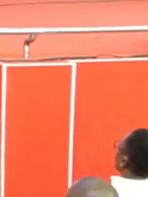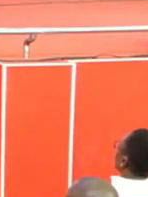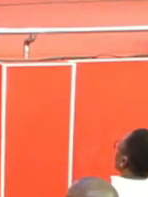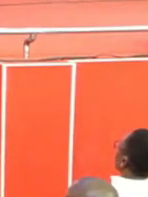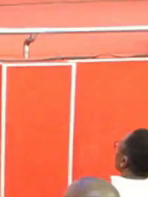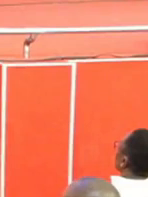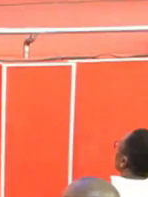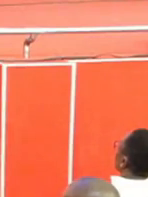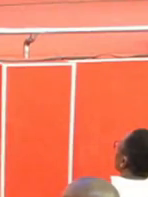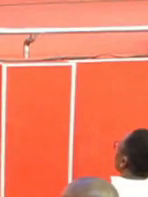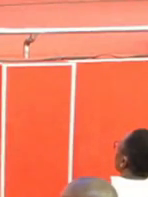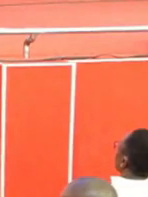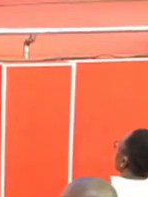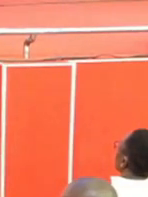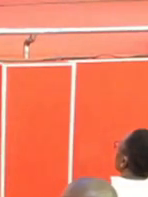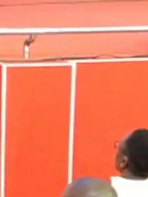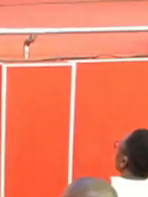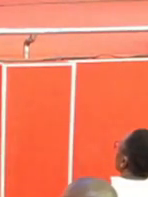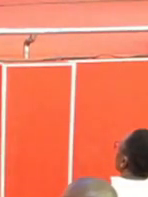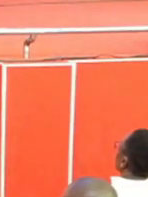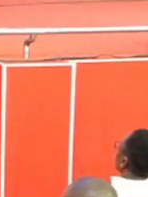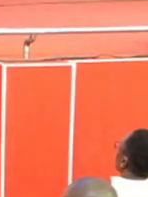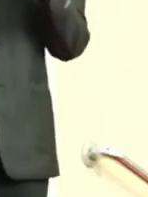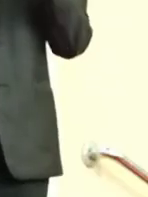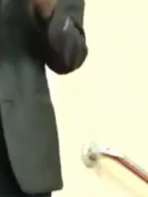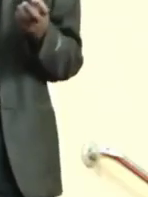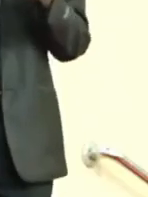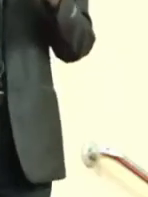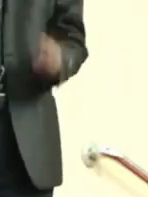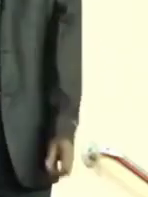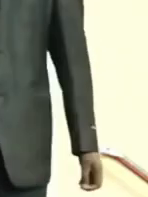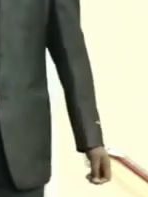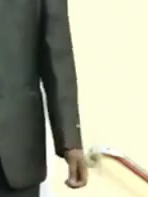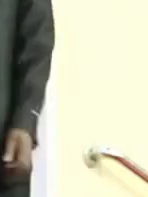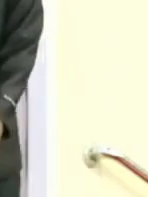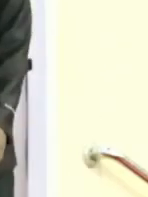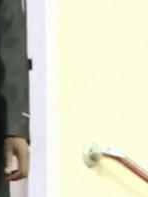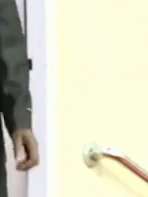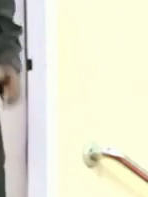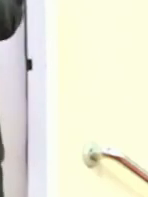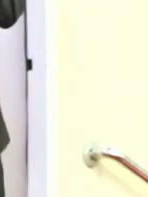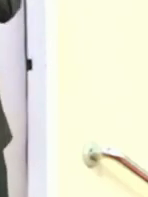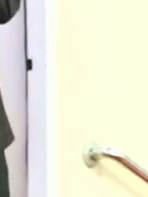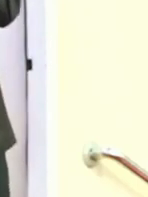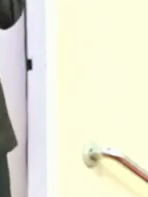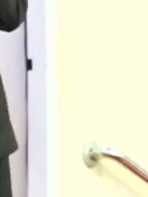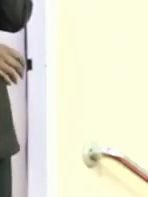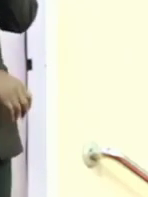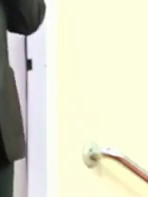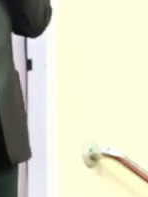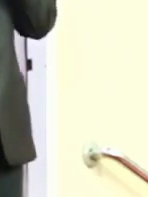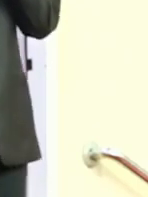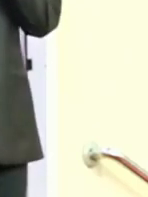in prayer. Lakini muda kwa muda alitumia wakati wake katika uwepo wa Bwana katika maombi. When you read through the gospels. Ukisoma injili.